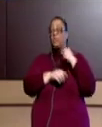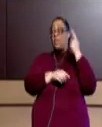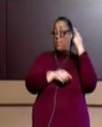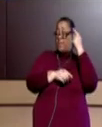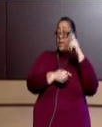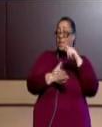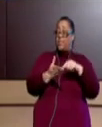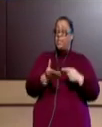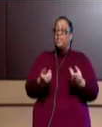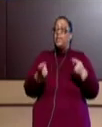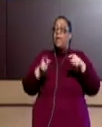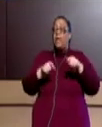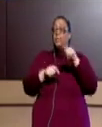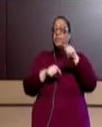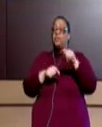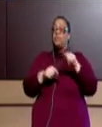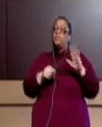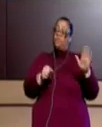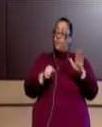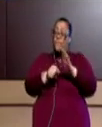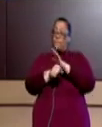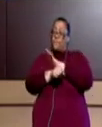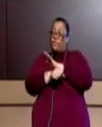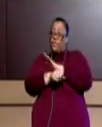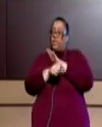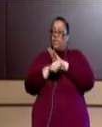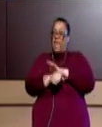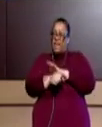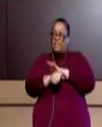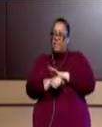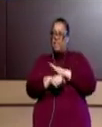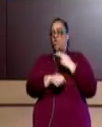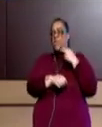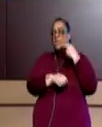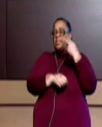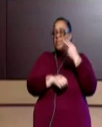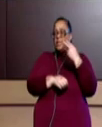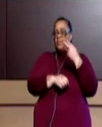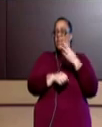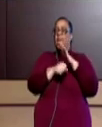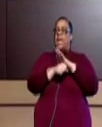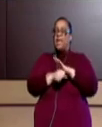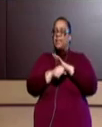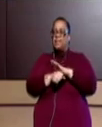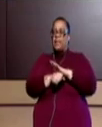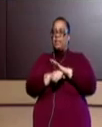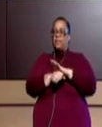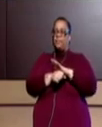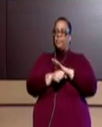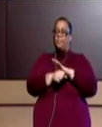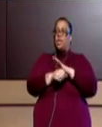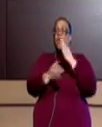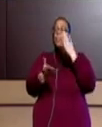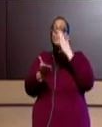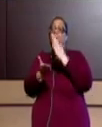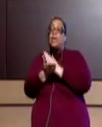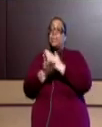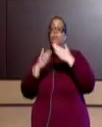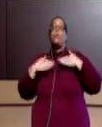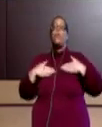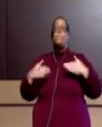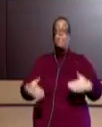news and you are full of anxiety, and this is what you'll see with anxiety, anxiety arrests your whole entire body.